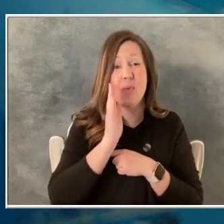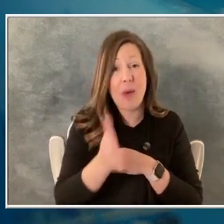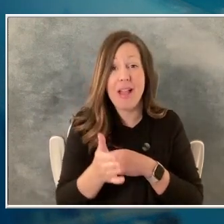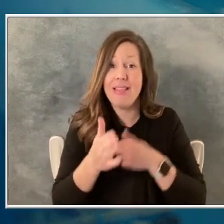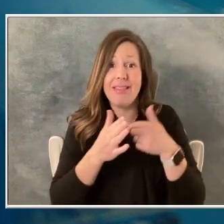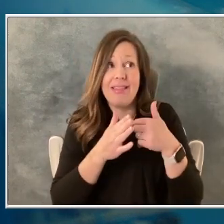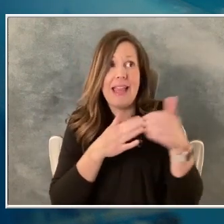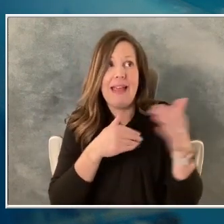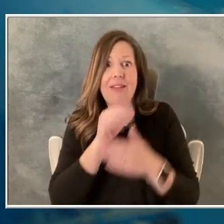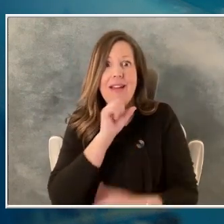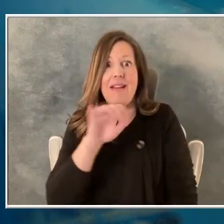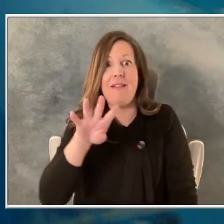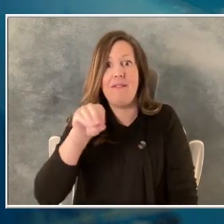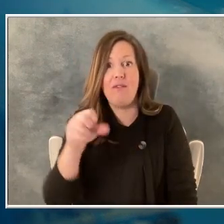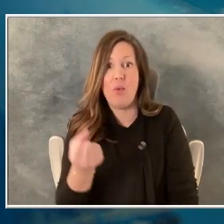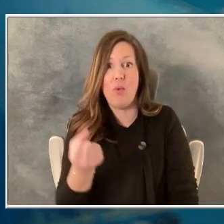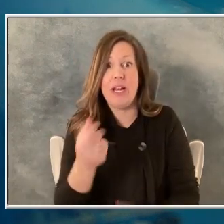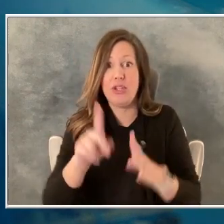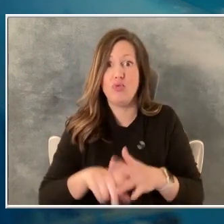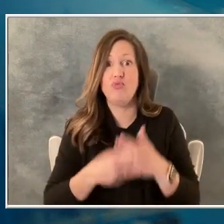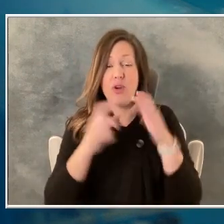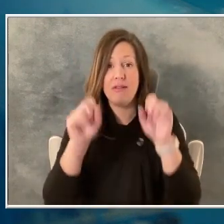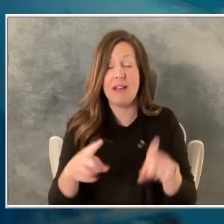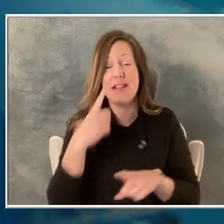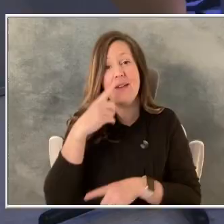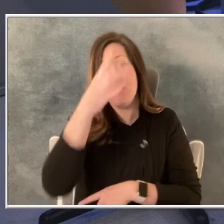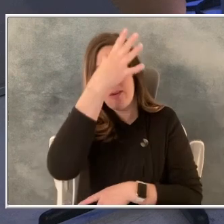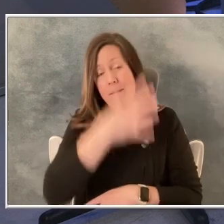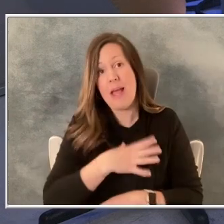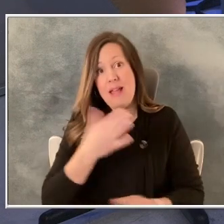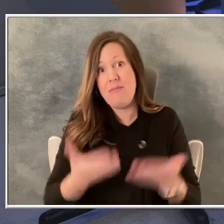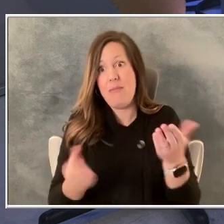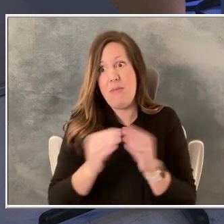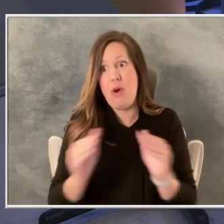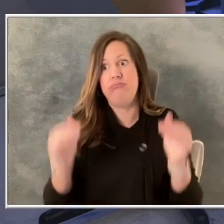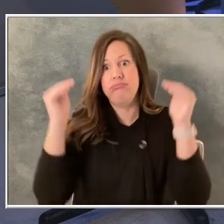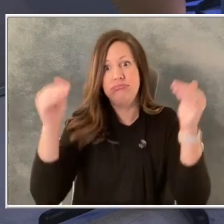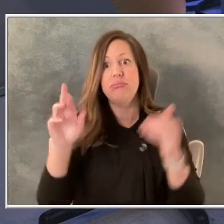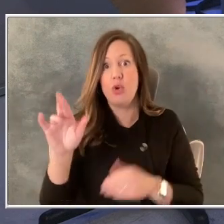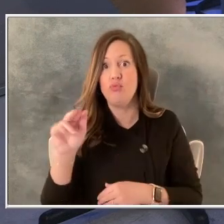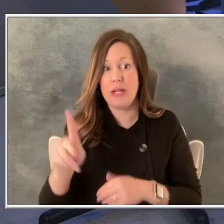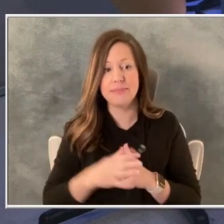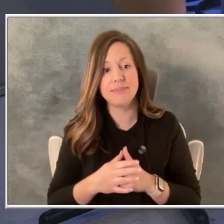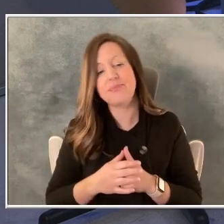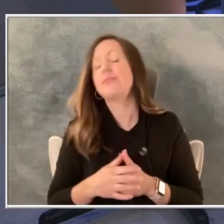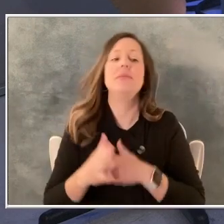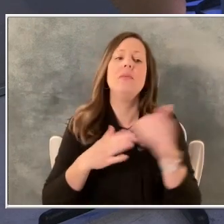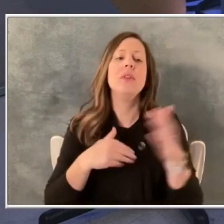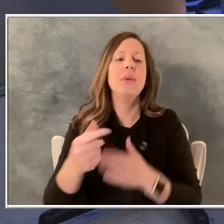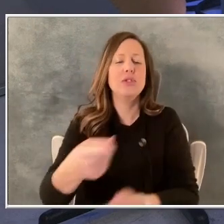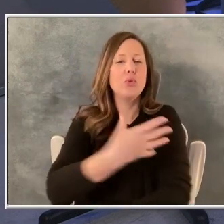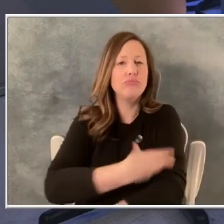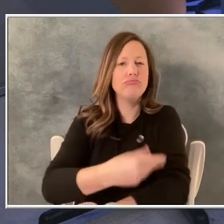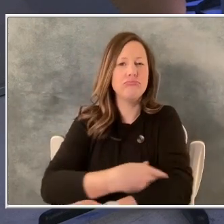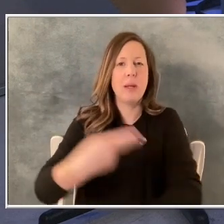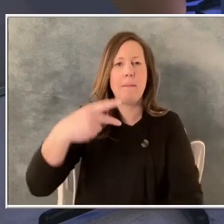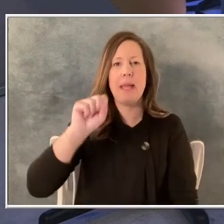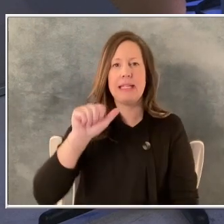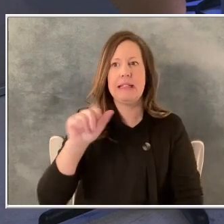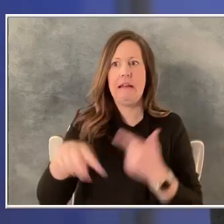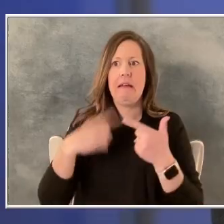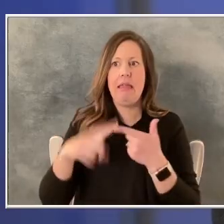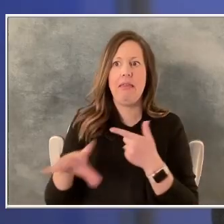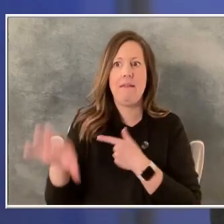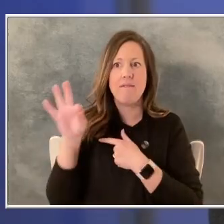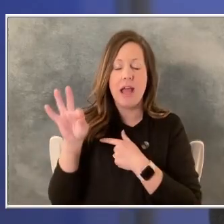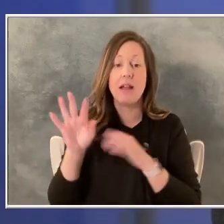for prostate cancer for men who may be at higher risk. So you get this PSA test. What did they find? At the first test, they